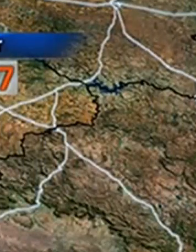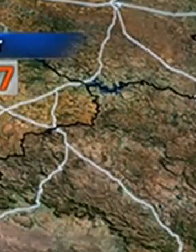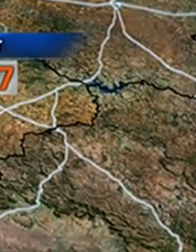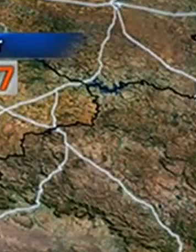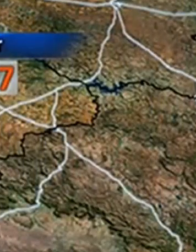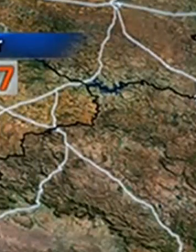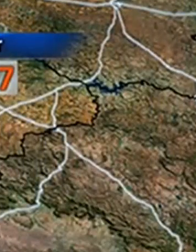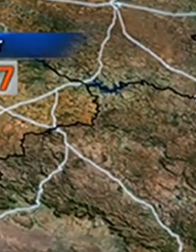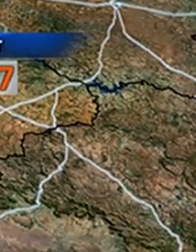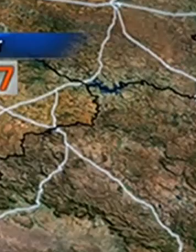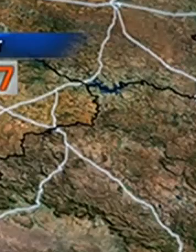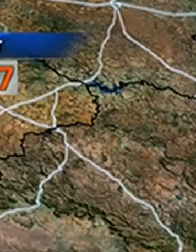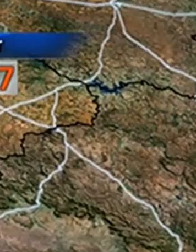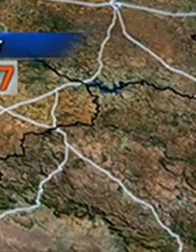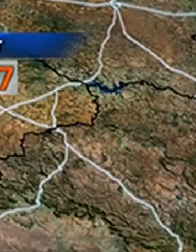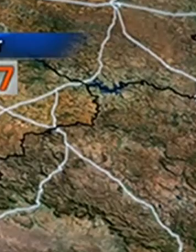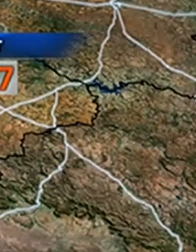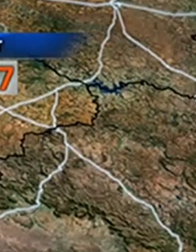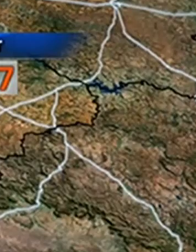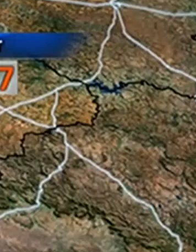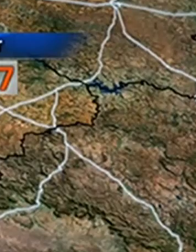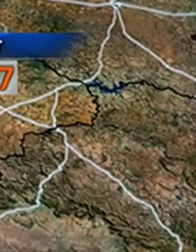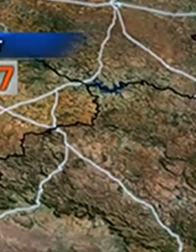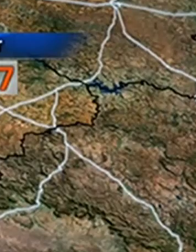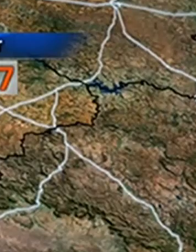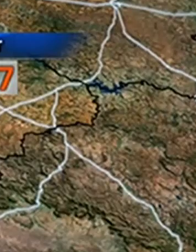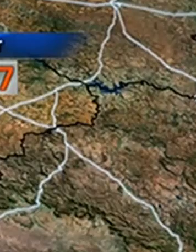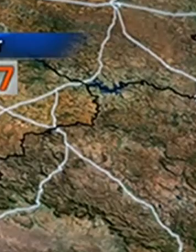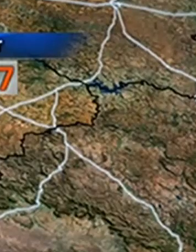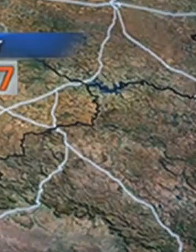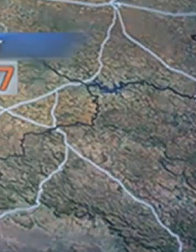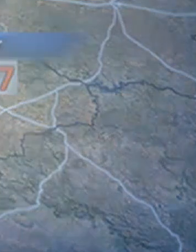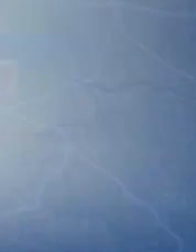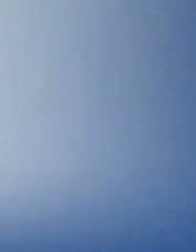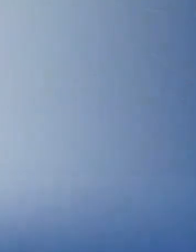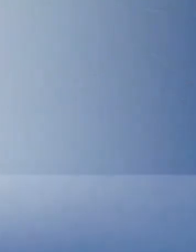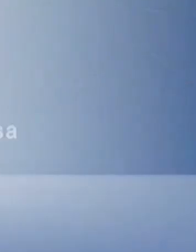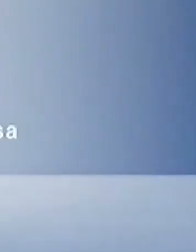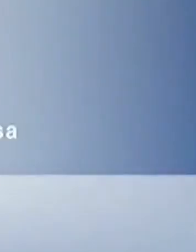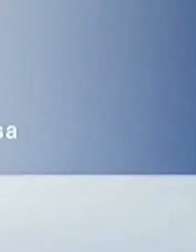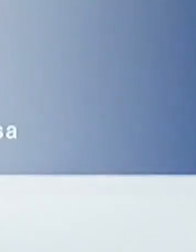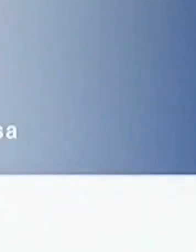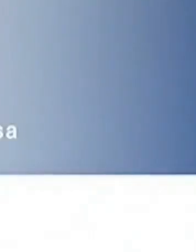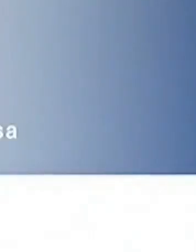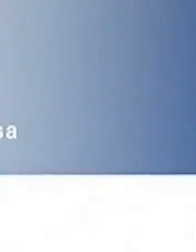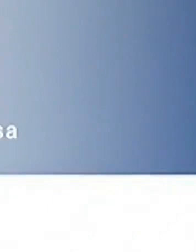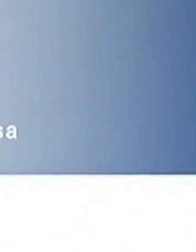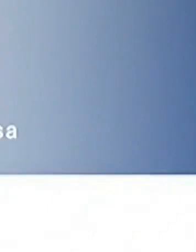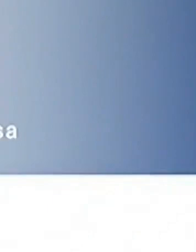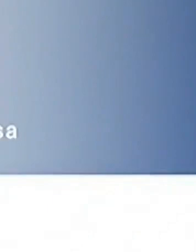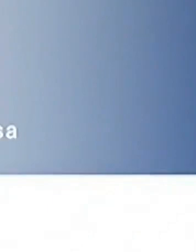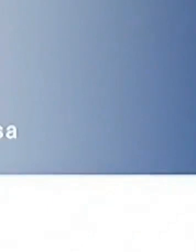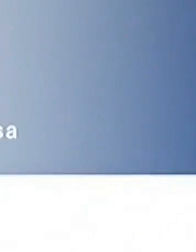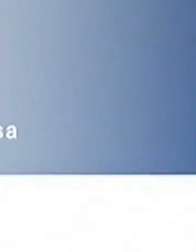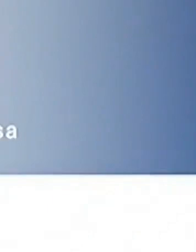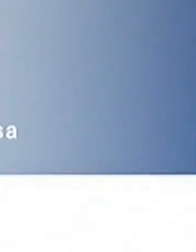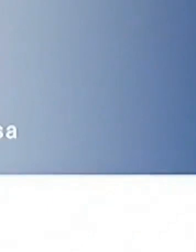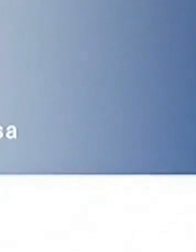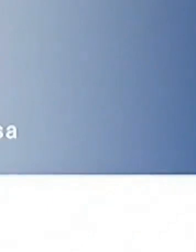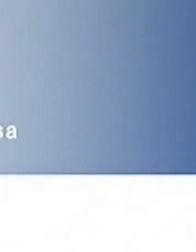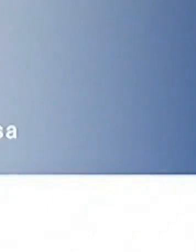di le 26 ga mmogo le ka kokomane e tle bike megode grata di le 26 me re lebele province ya ka